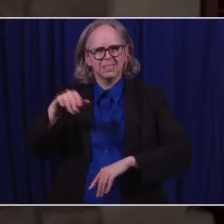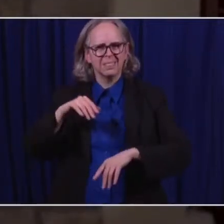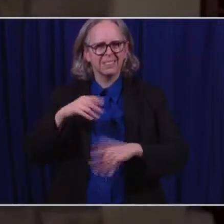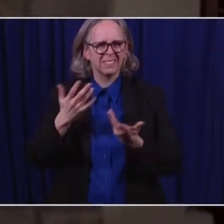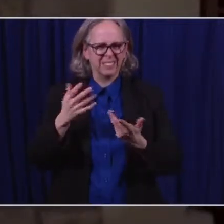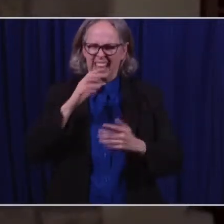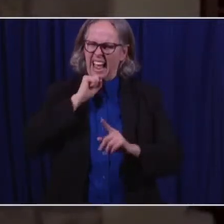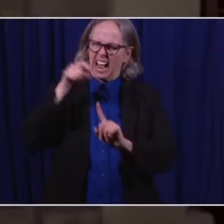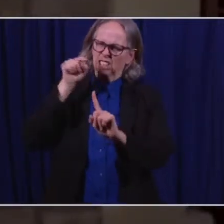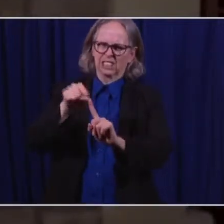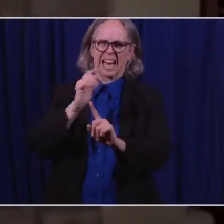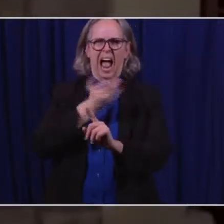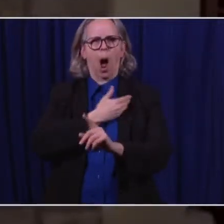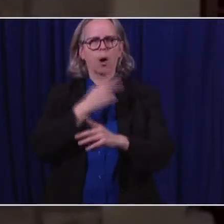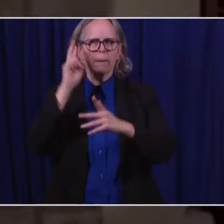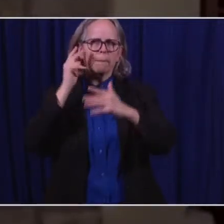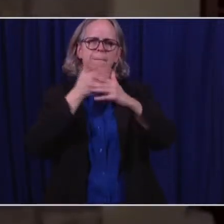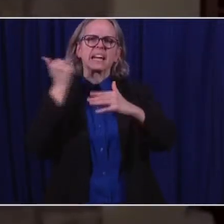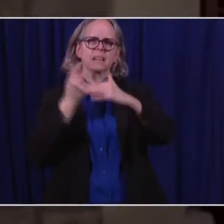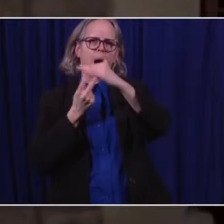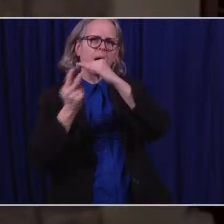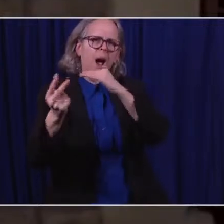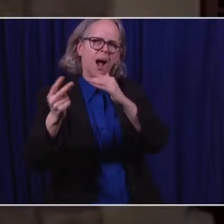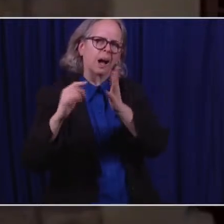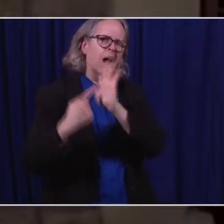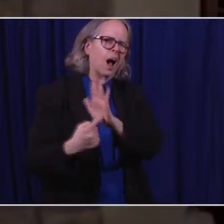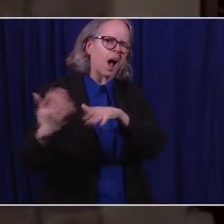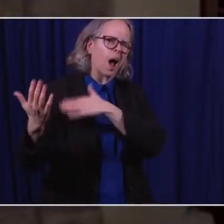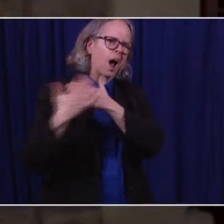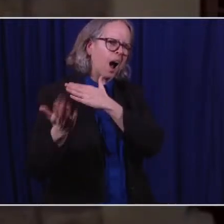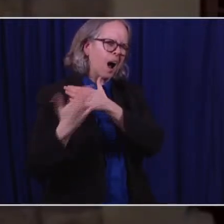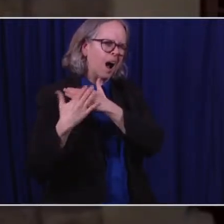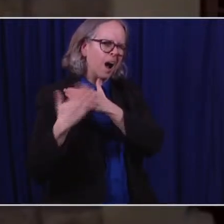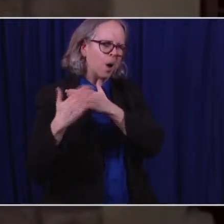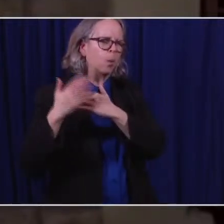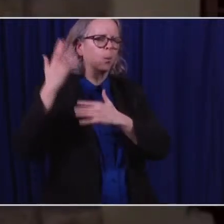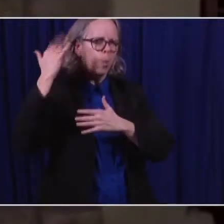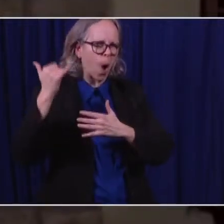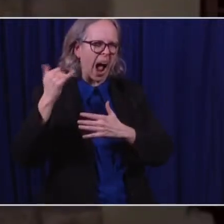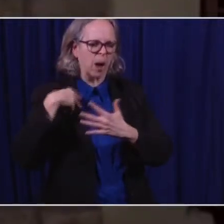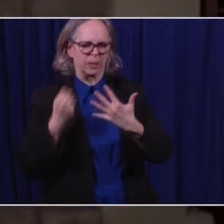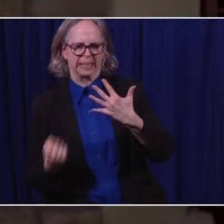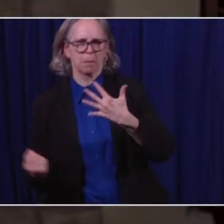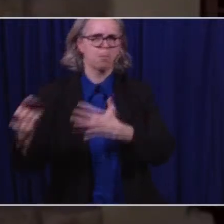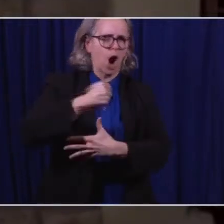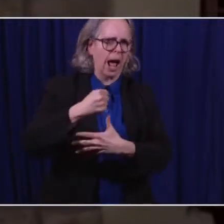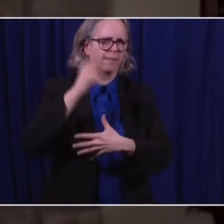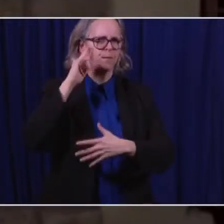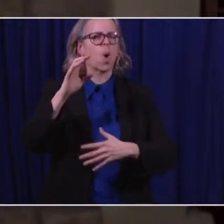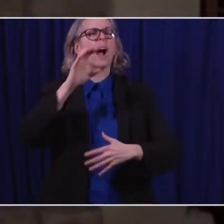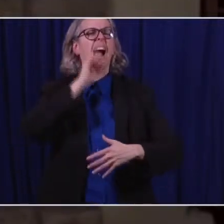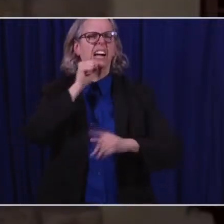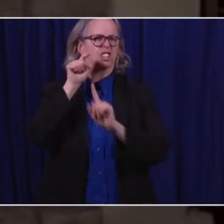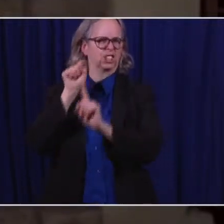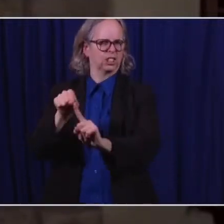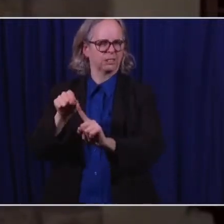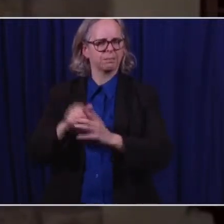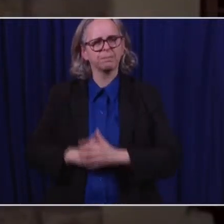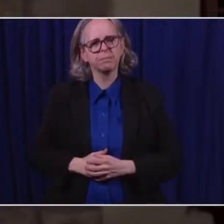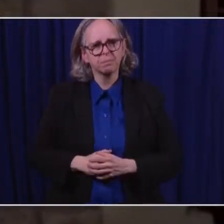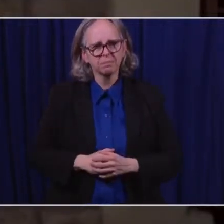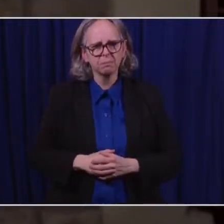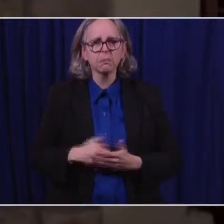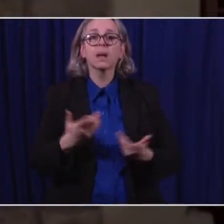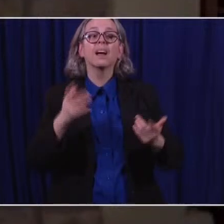none. And so that's why, we've picked off, we've done some things with other vulnerable groups where the